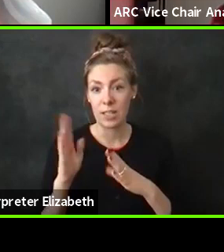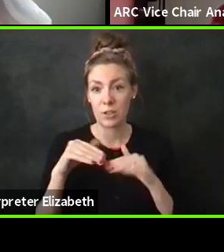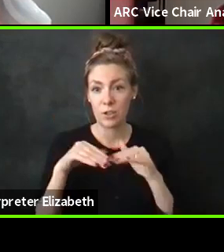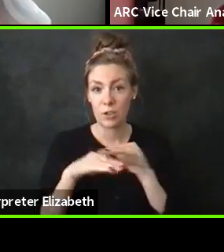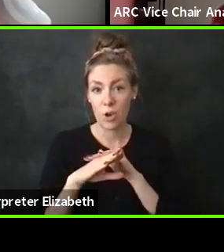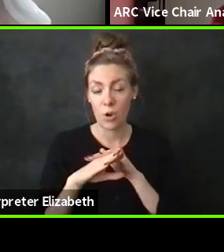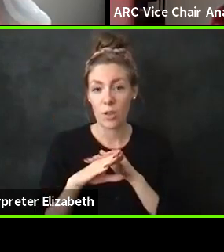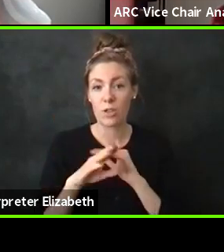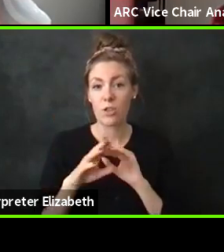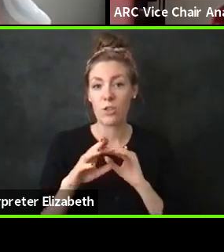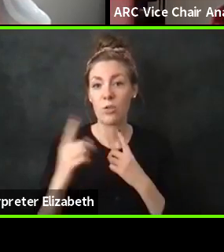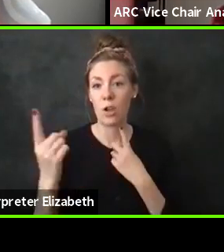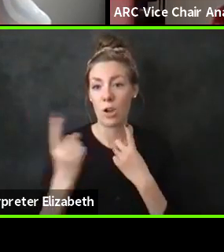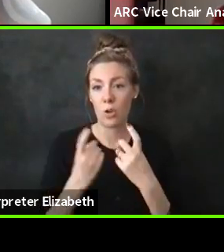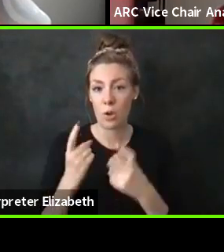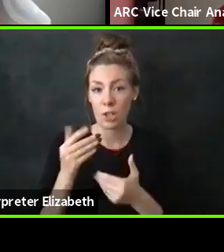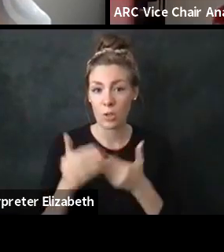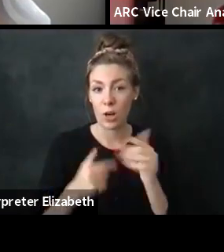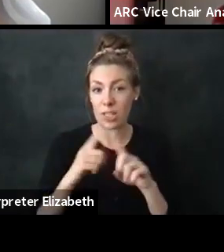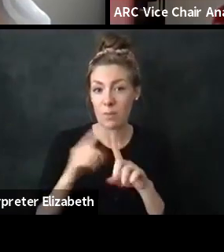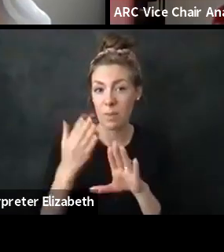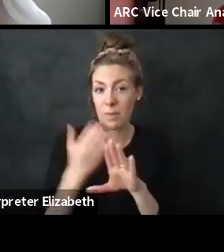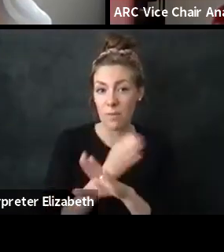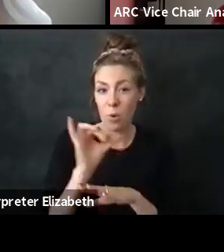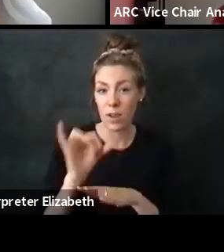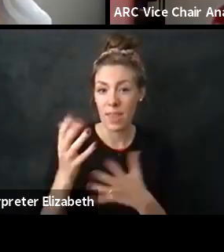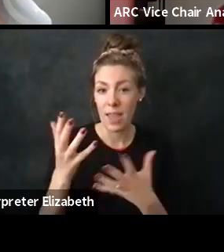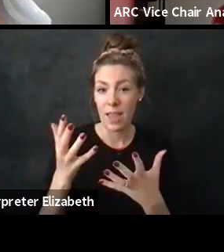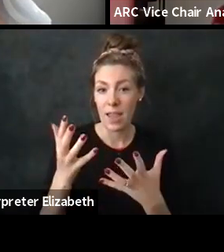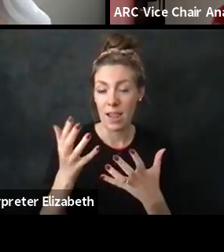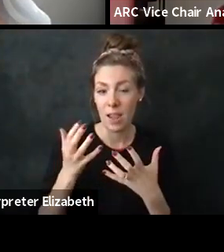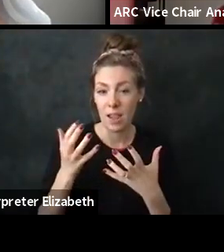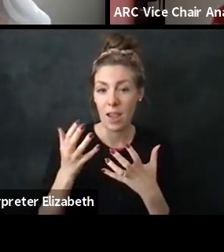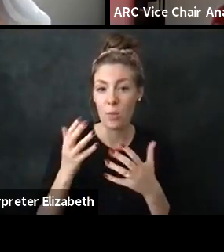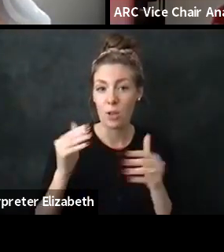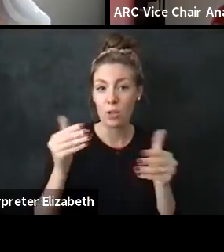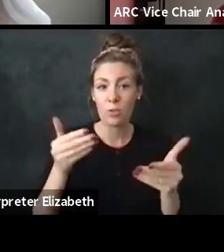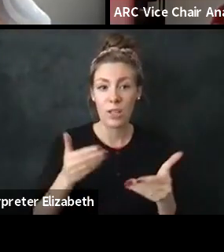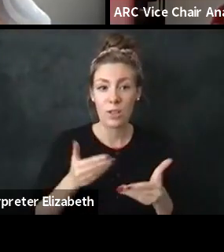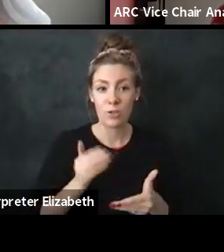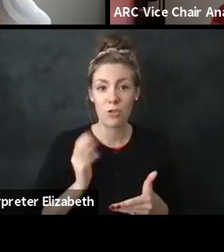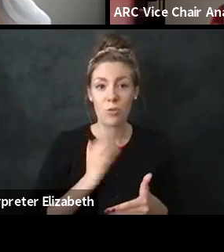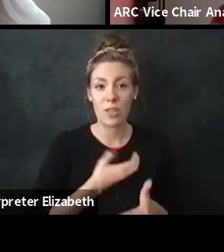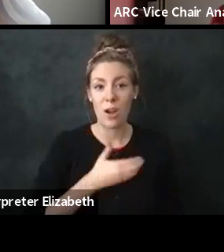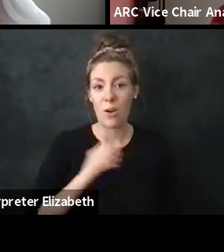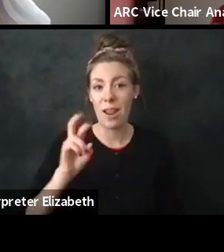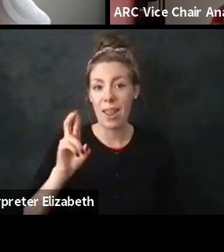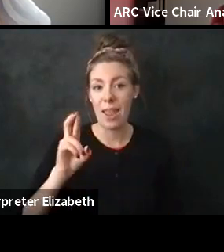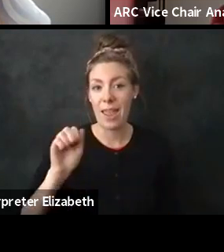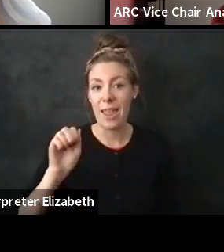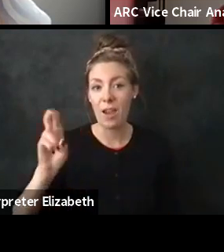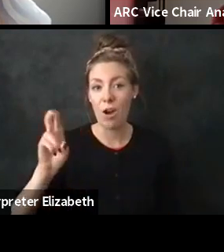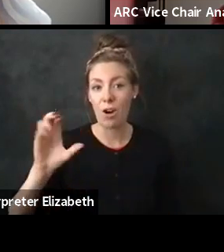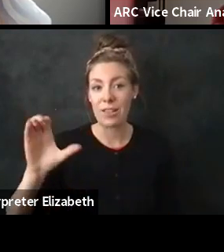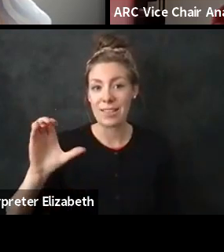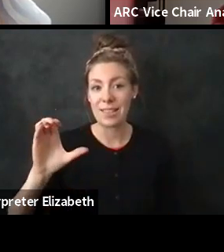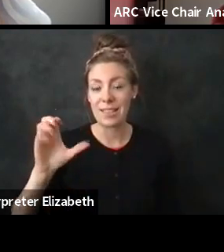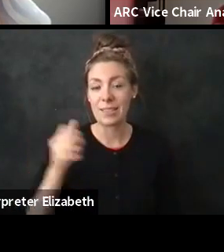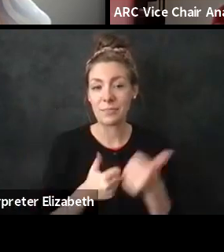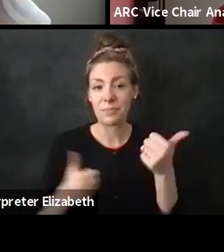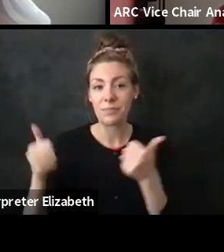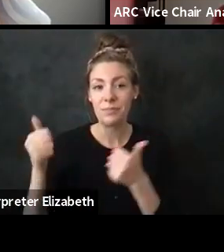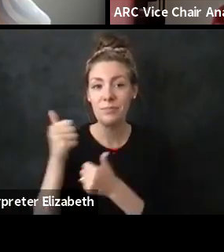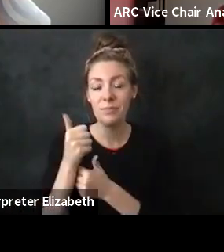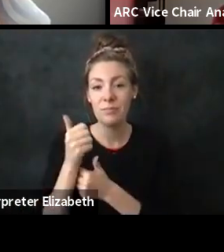public question process. But before we do, I would like to introduce our ARC chair, Ed Sheffield, as well